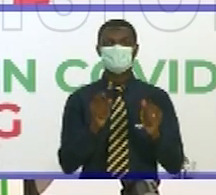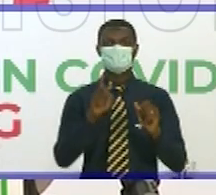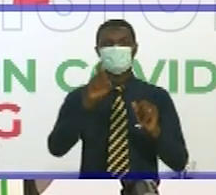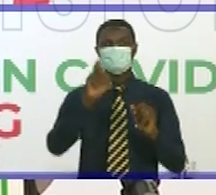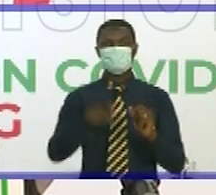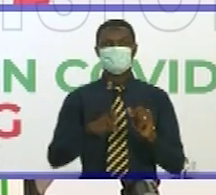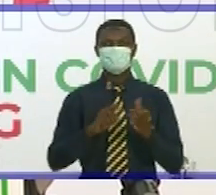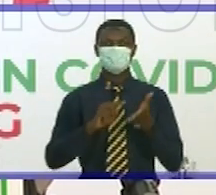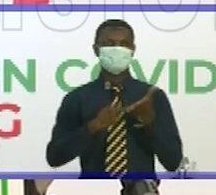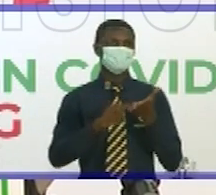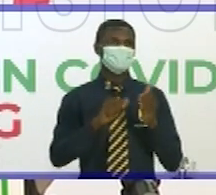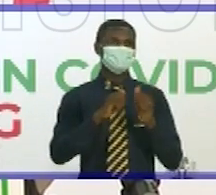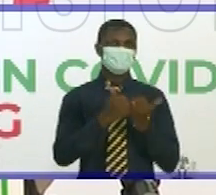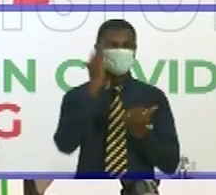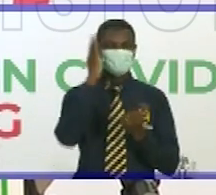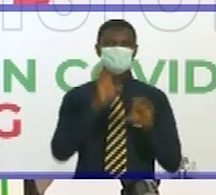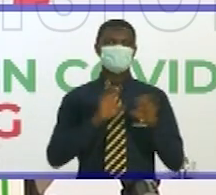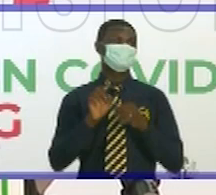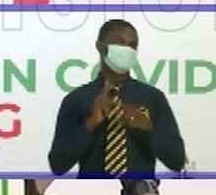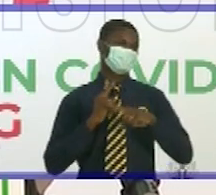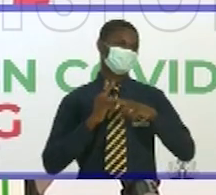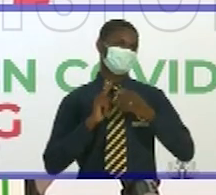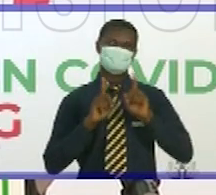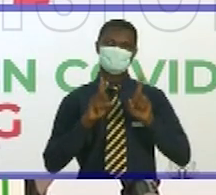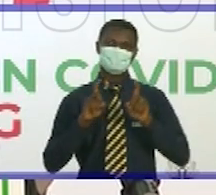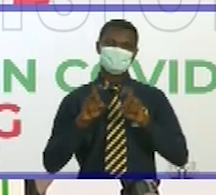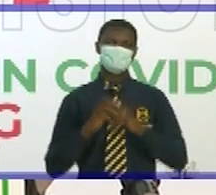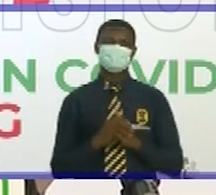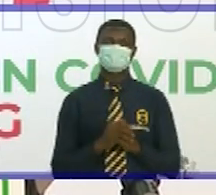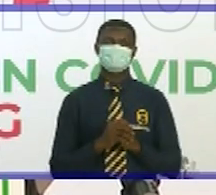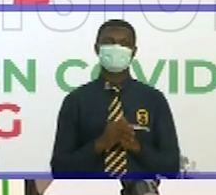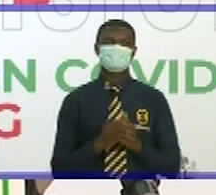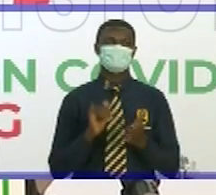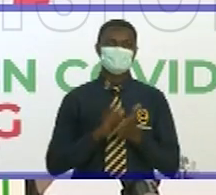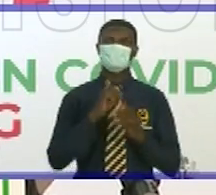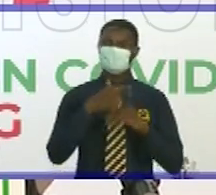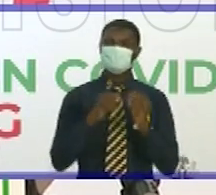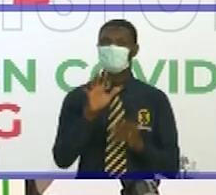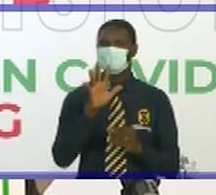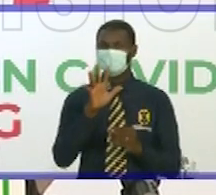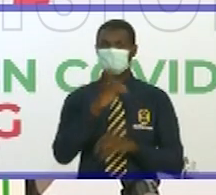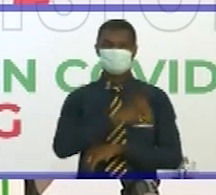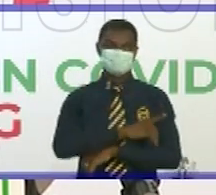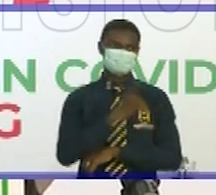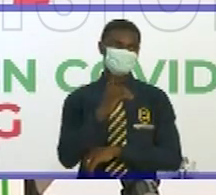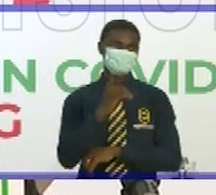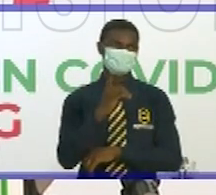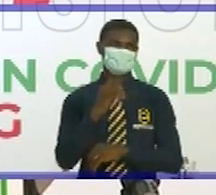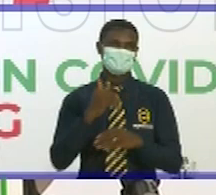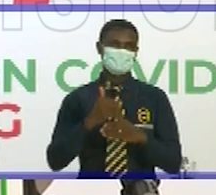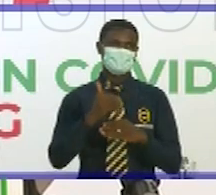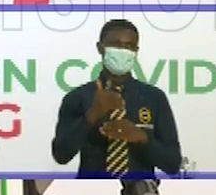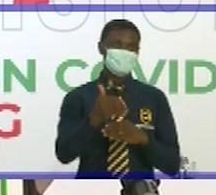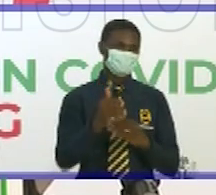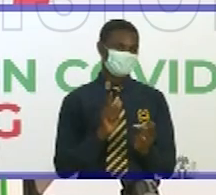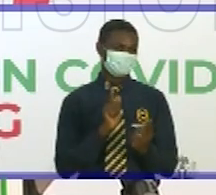si wo bo n se ma se ayewo yen bi ijo 5 si to ba ti ni exposure yen igba